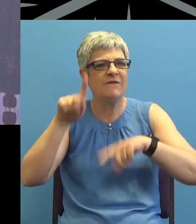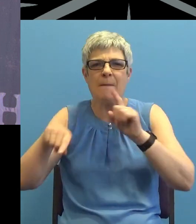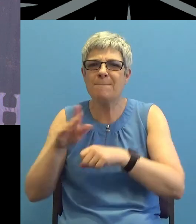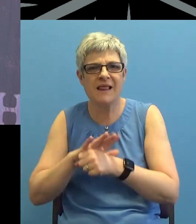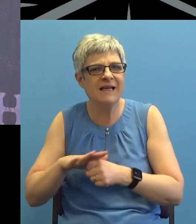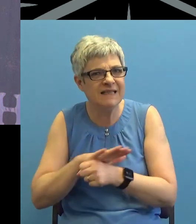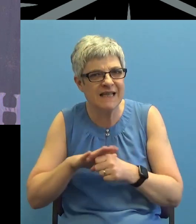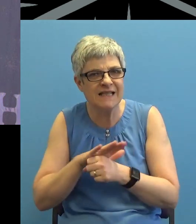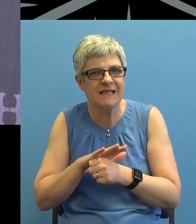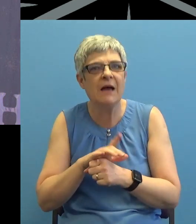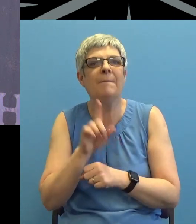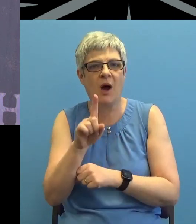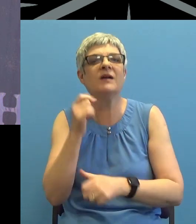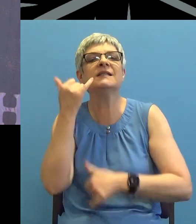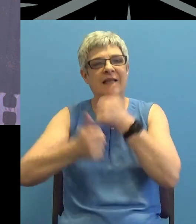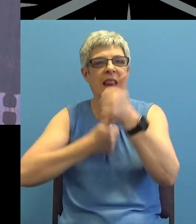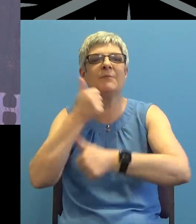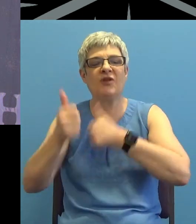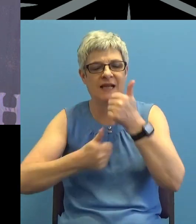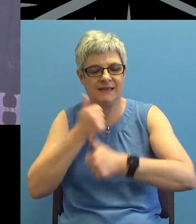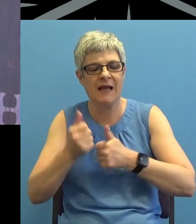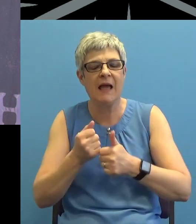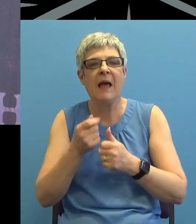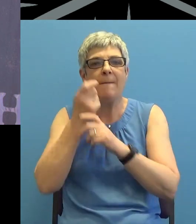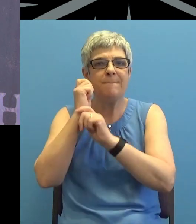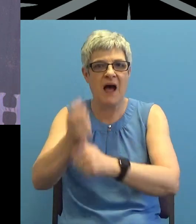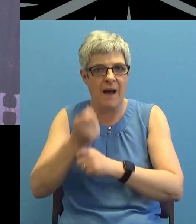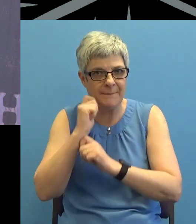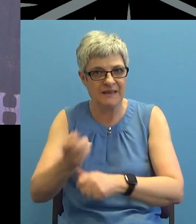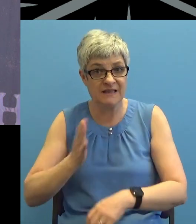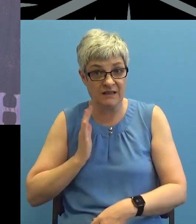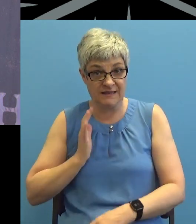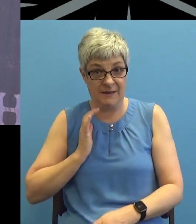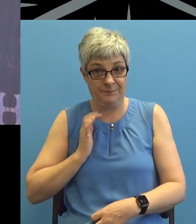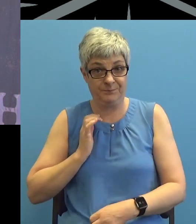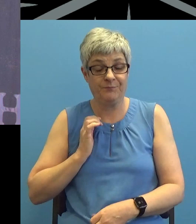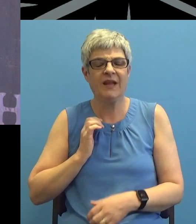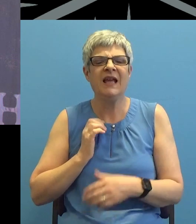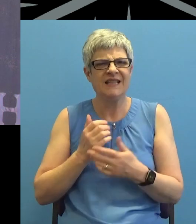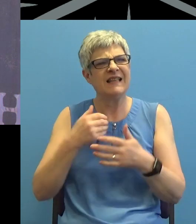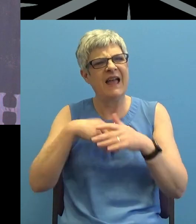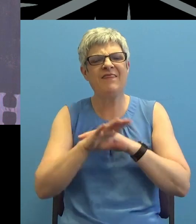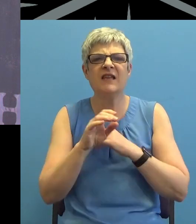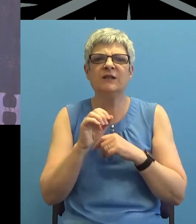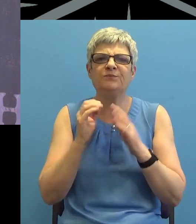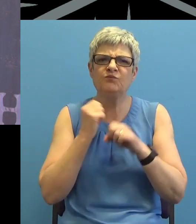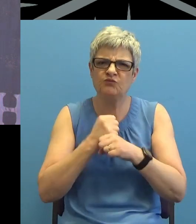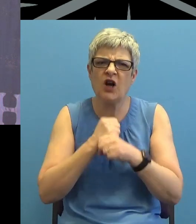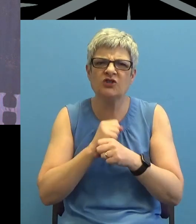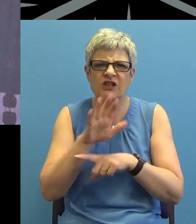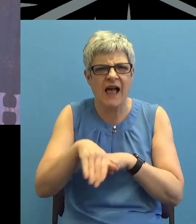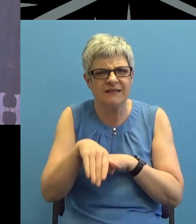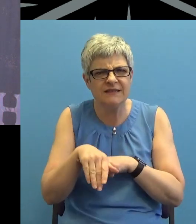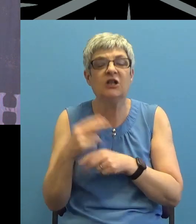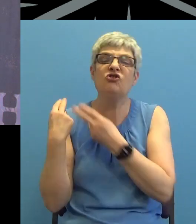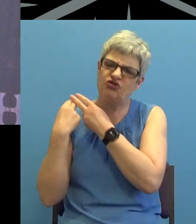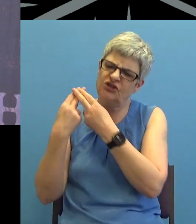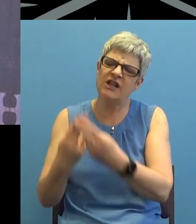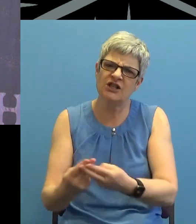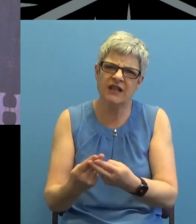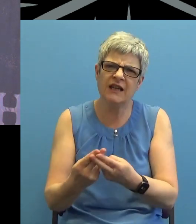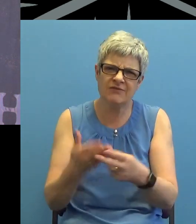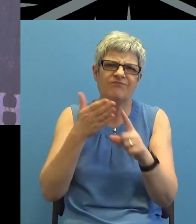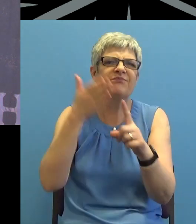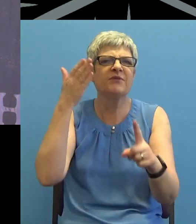to celebrate Palm Sunday. Palm Sunday is a day in the church calendar where we traditionally mark the entrance